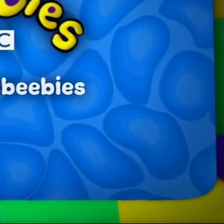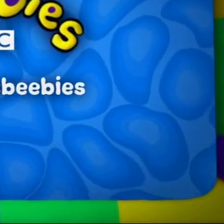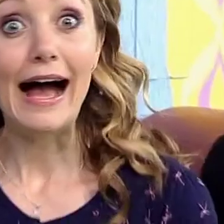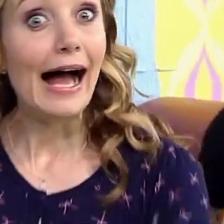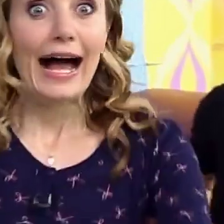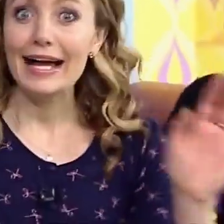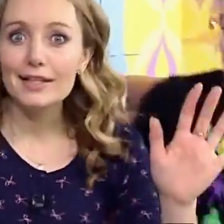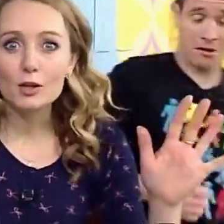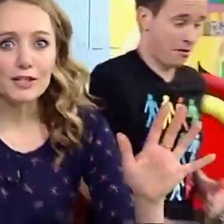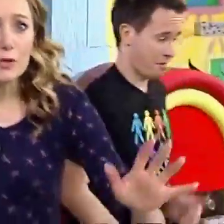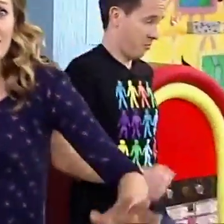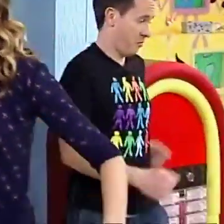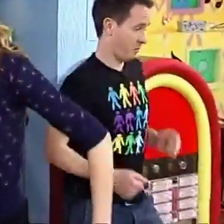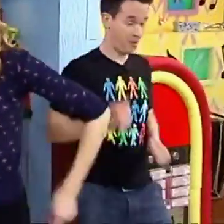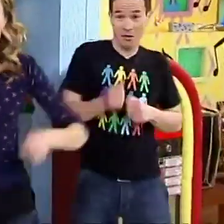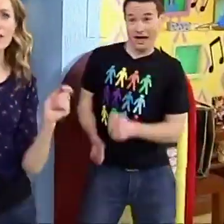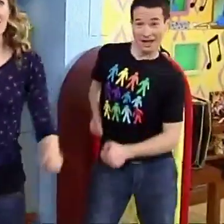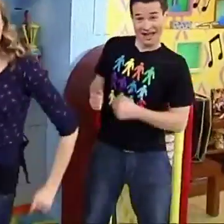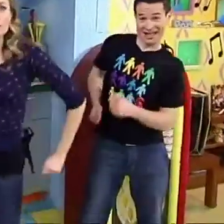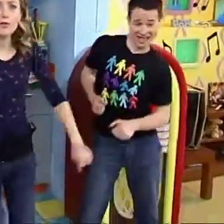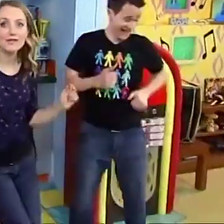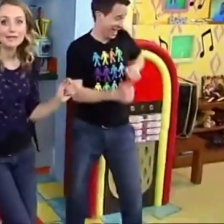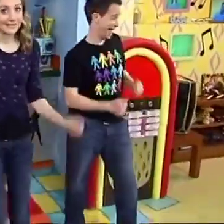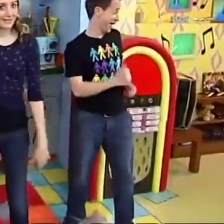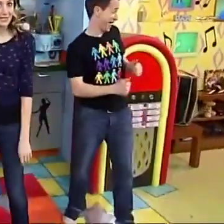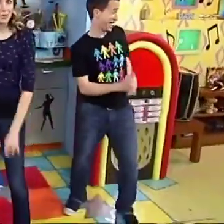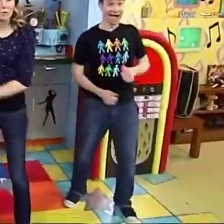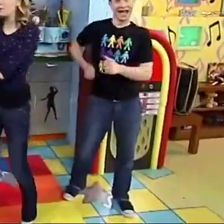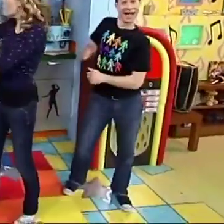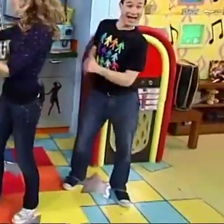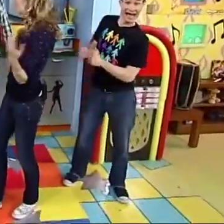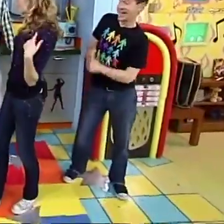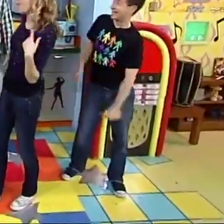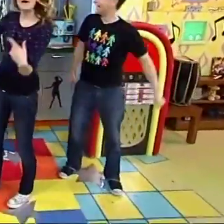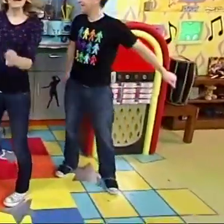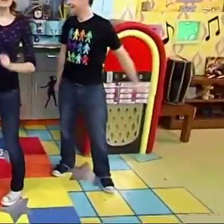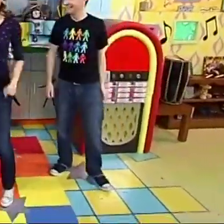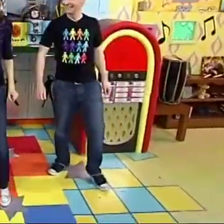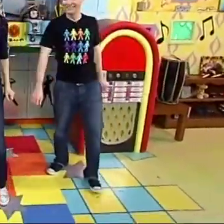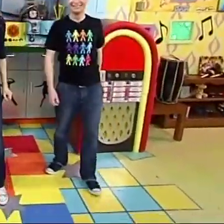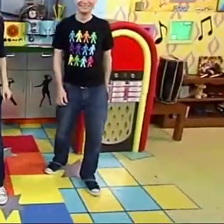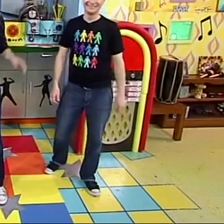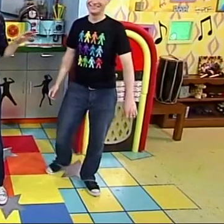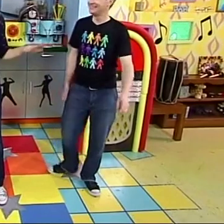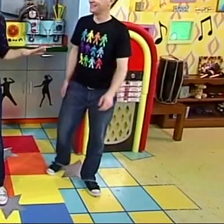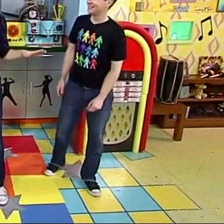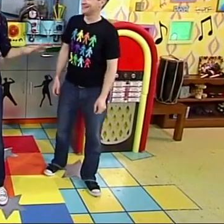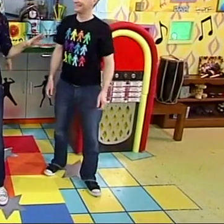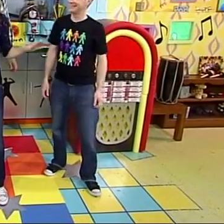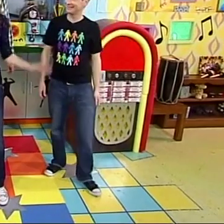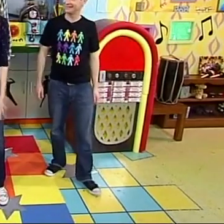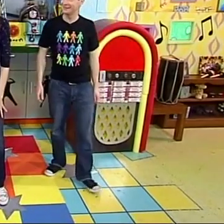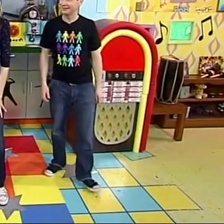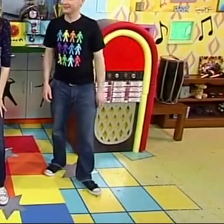bbc.co.uk/cbeebies. Hello, are you ready to get moving and a grooving this Saturday morning? Well, we are. Yes. And we've decided to learn a